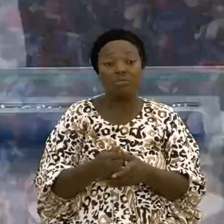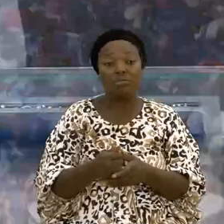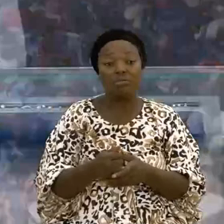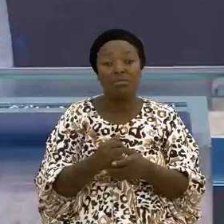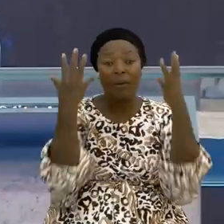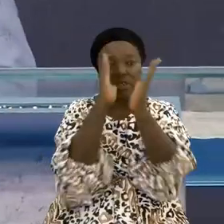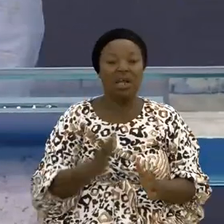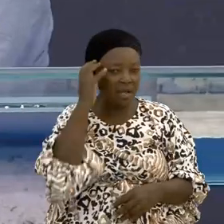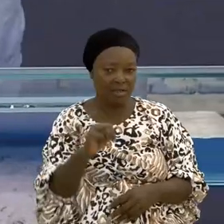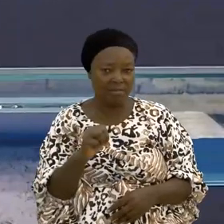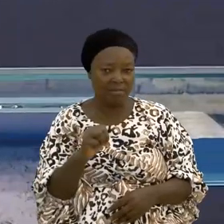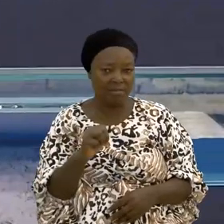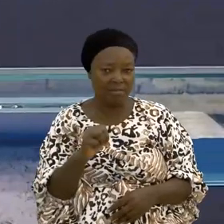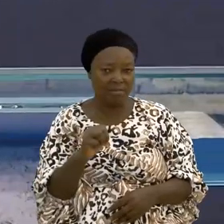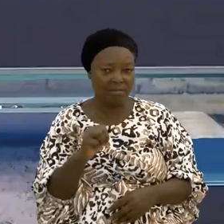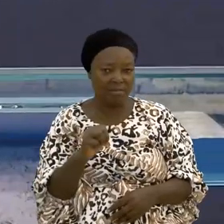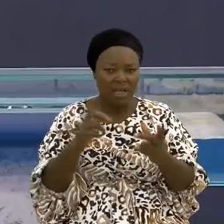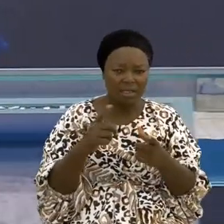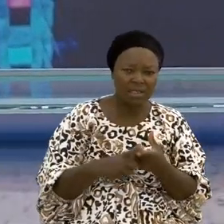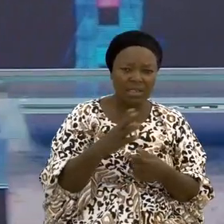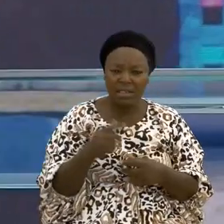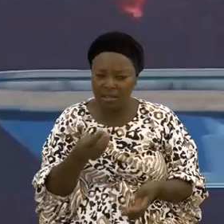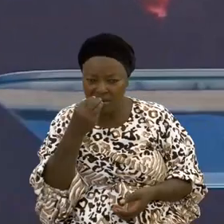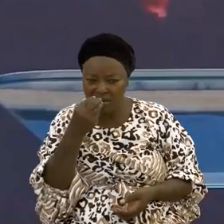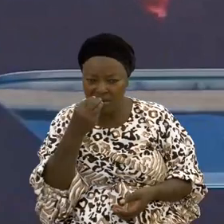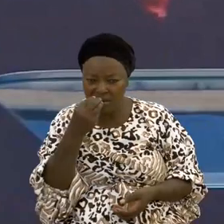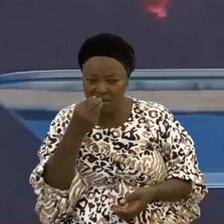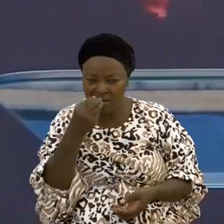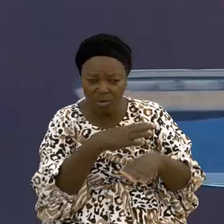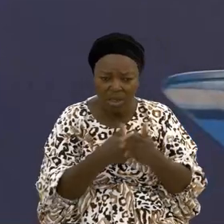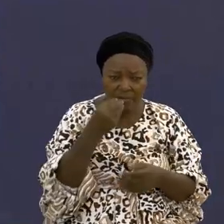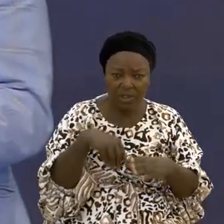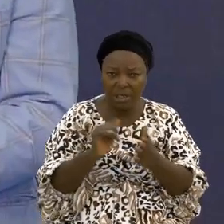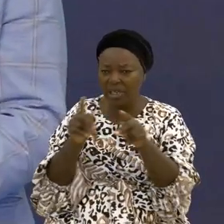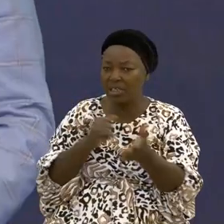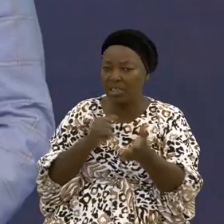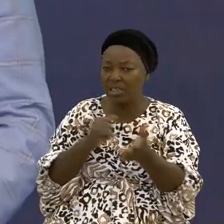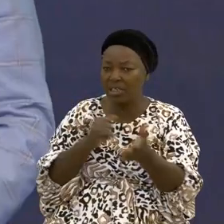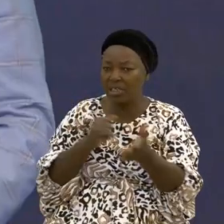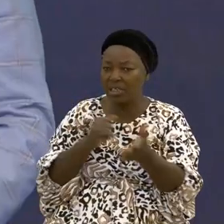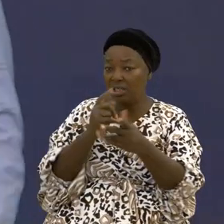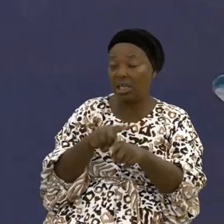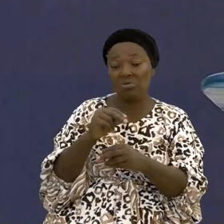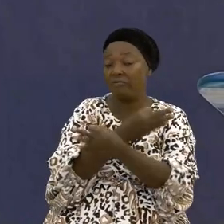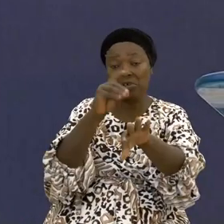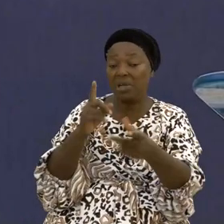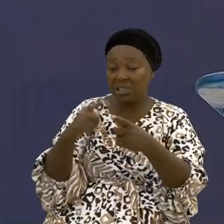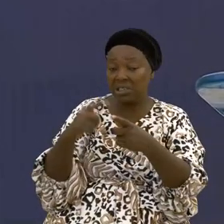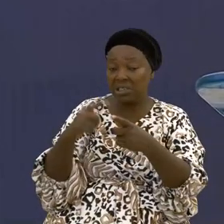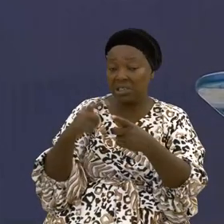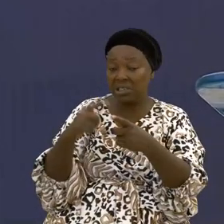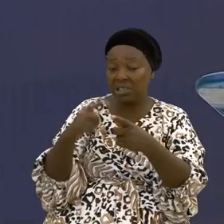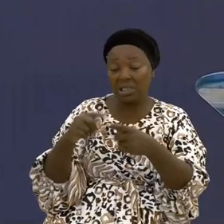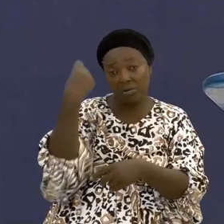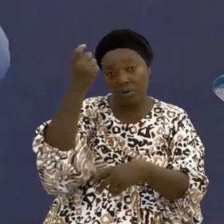put in the prison, and their feet were put in the stocks. It's like there was no freedom. And the government of